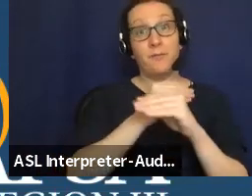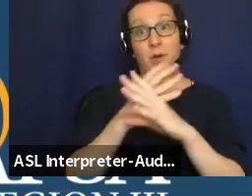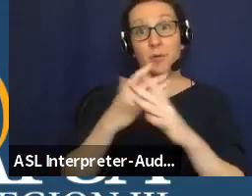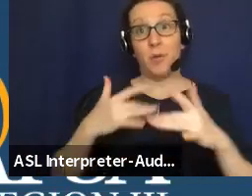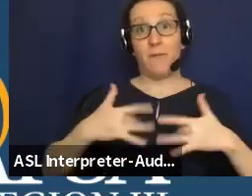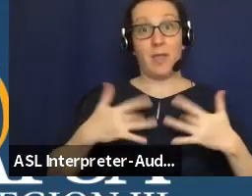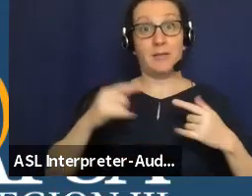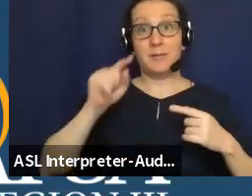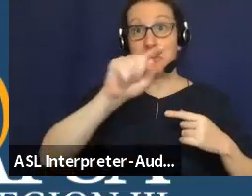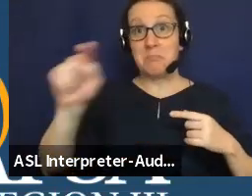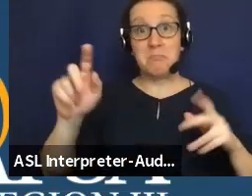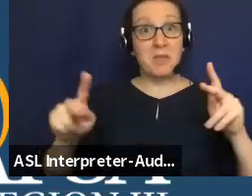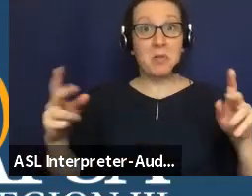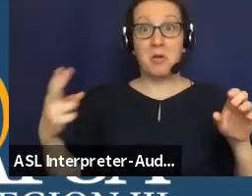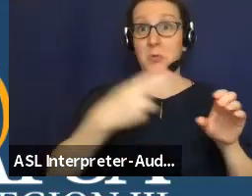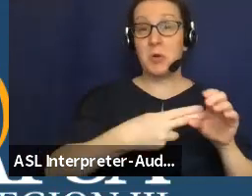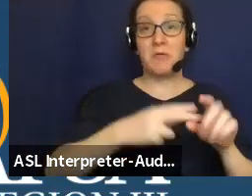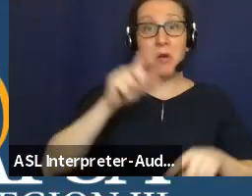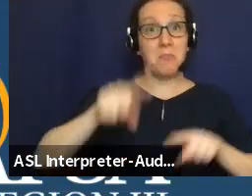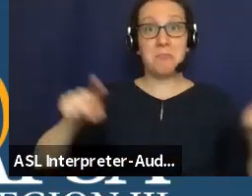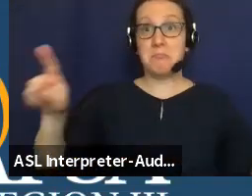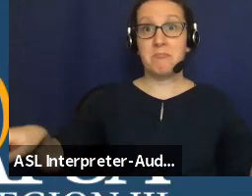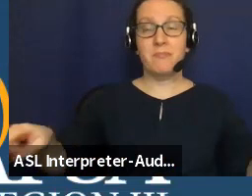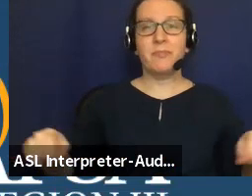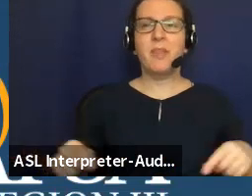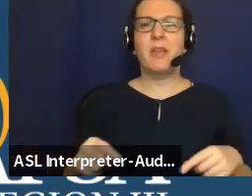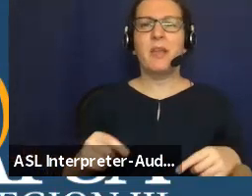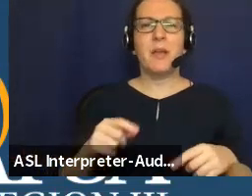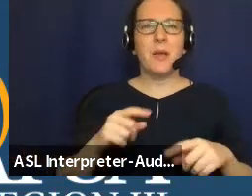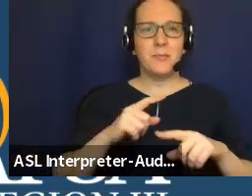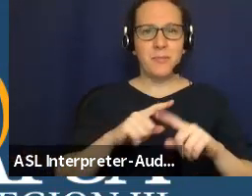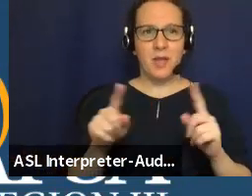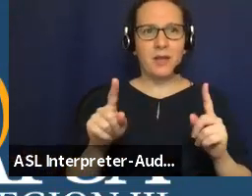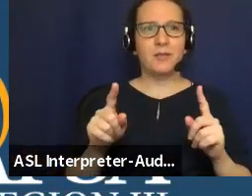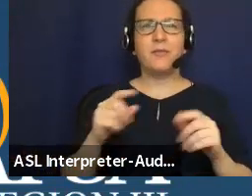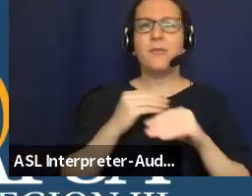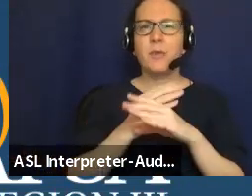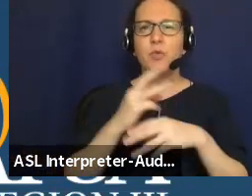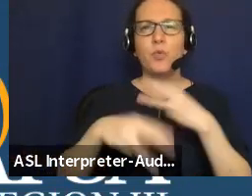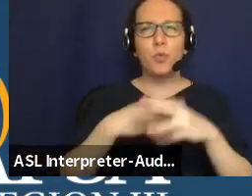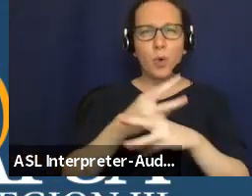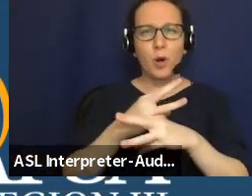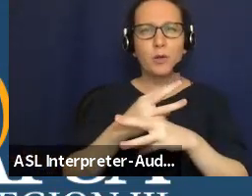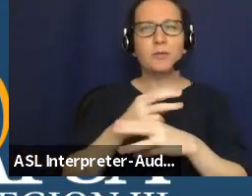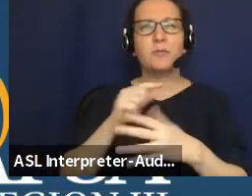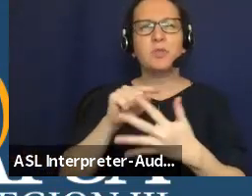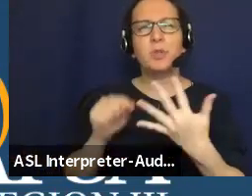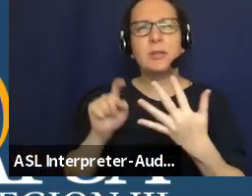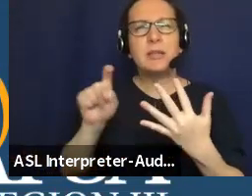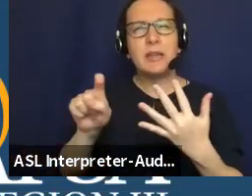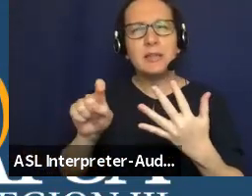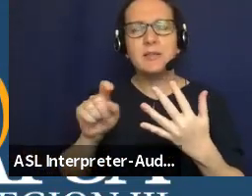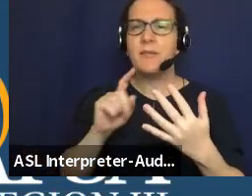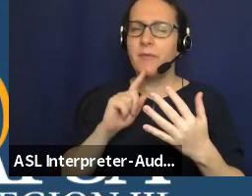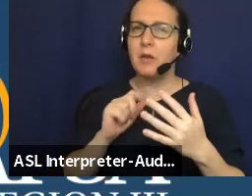all walks of life. But in the virtual world, certain needs are amplified, and the most common ones here are listed here